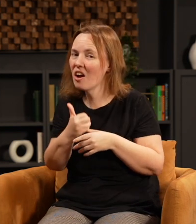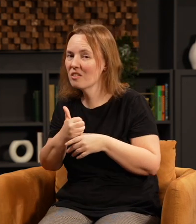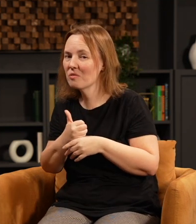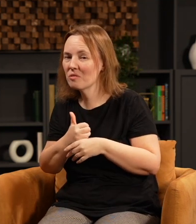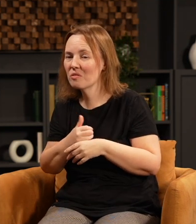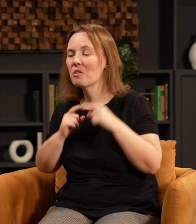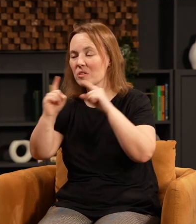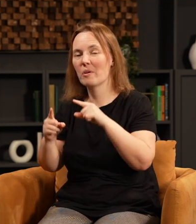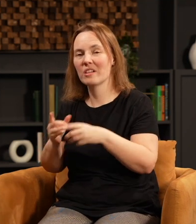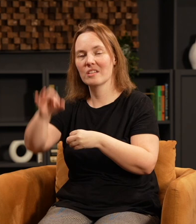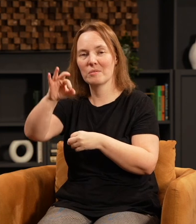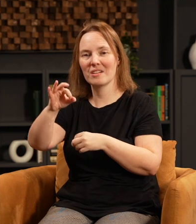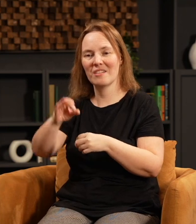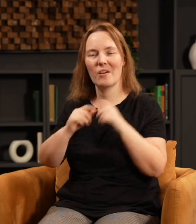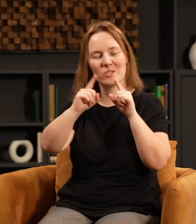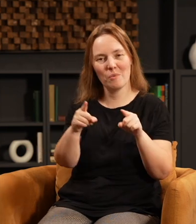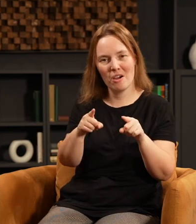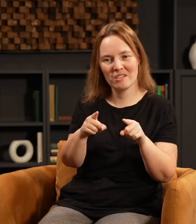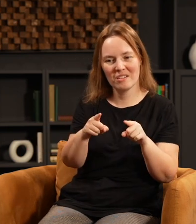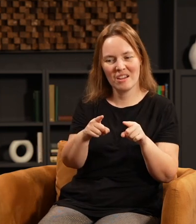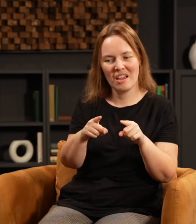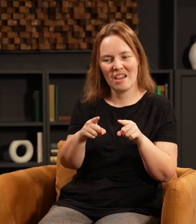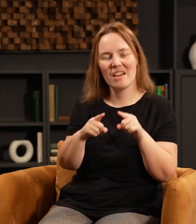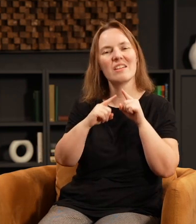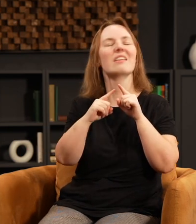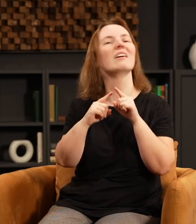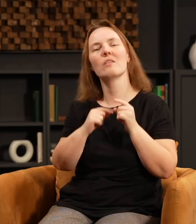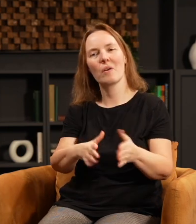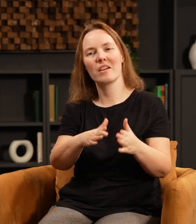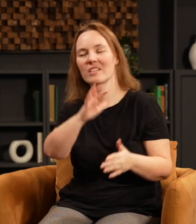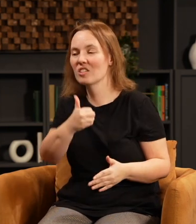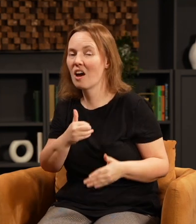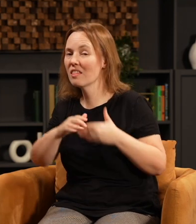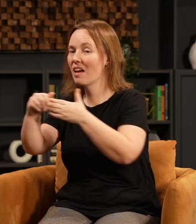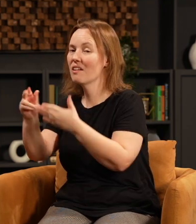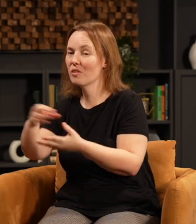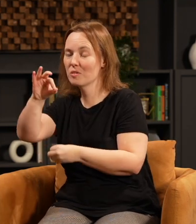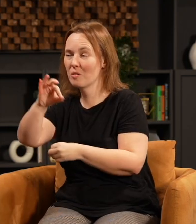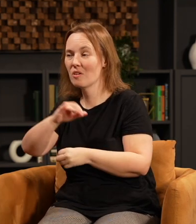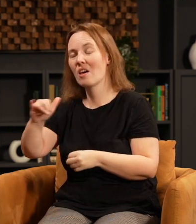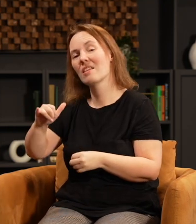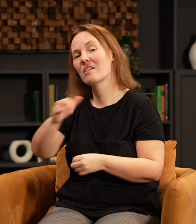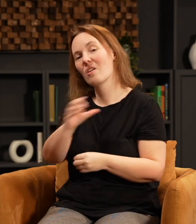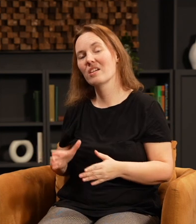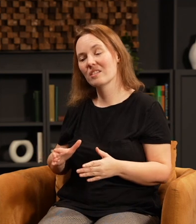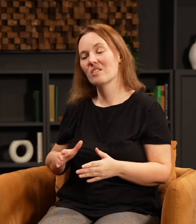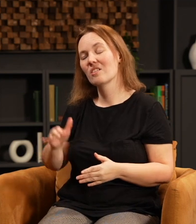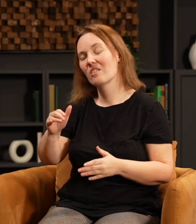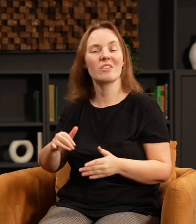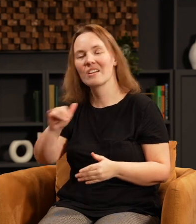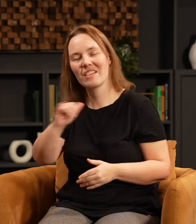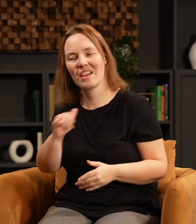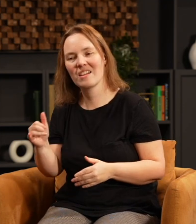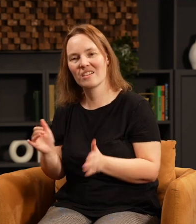spirit, in other words, if I respond or react in a way that is not led of the Holy Spirit, is not Christ-like, is not according to the Word of God, but just